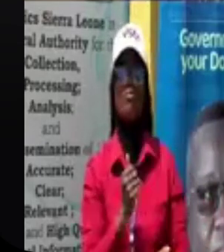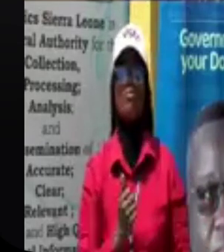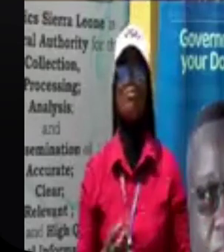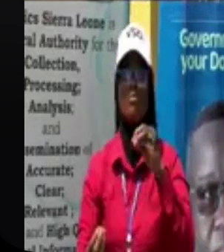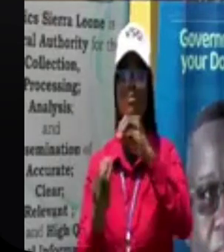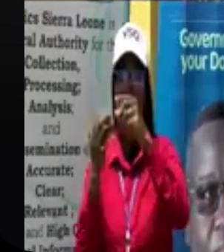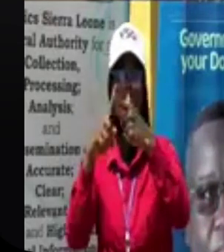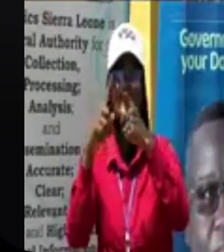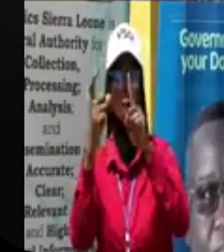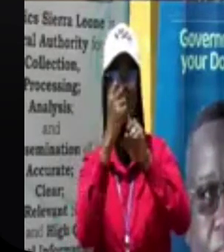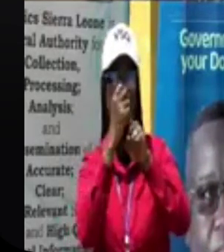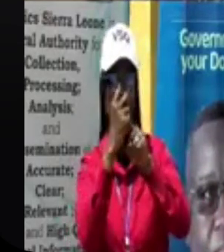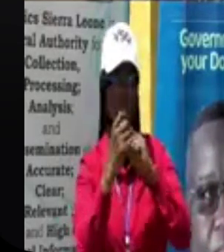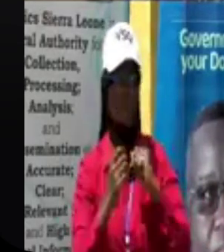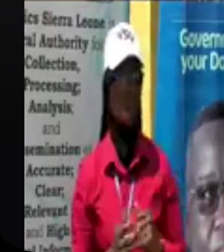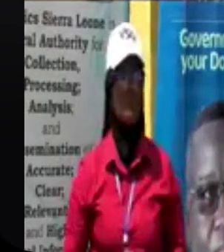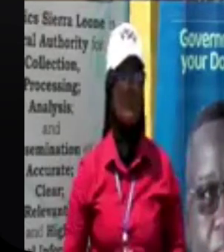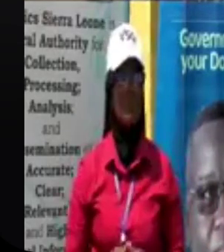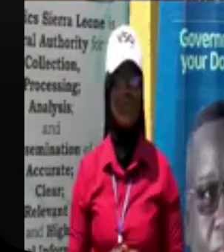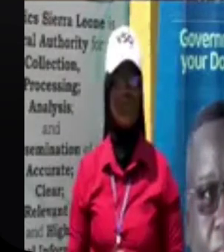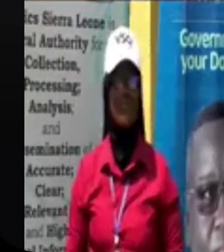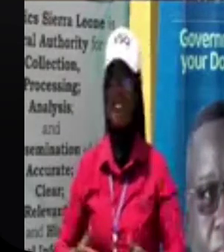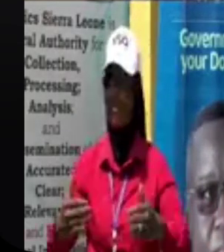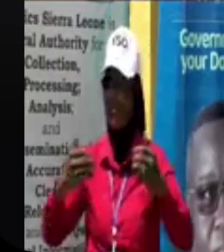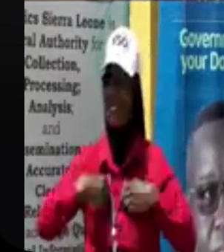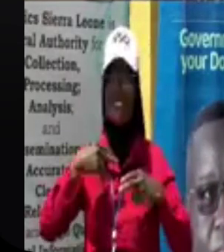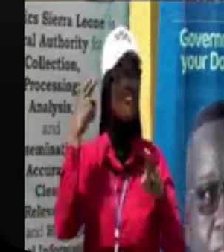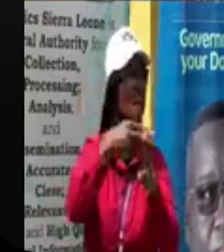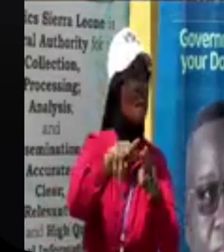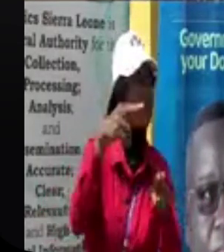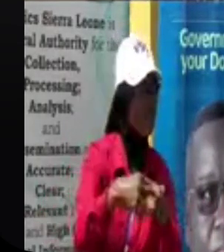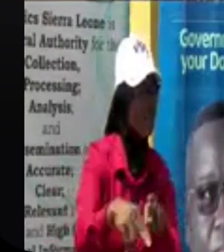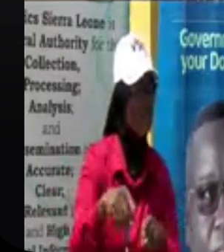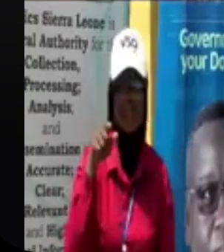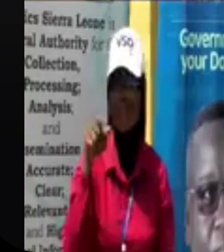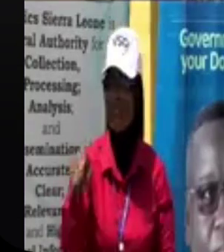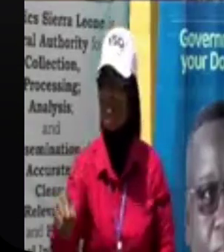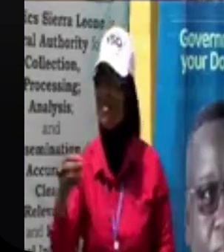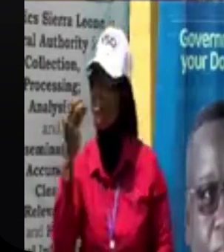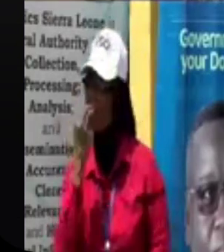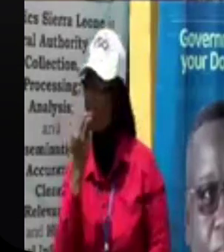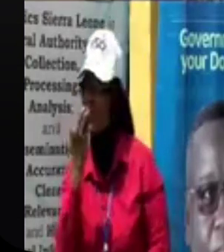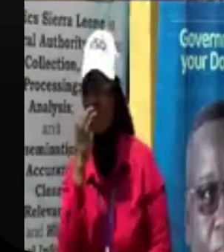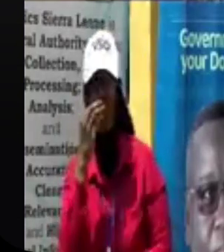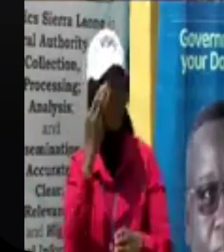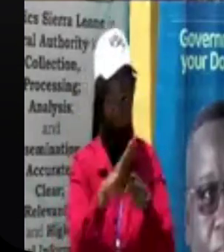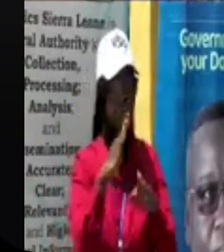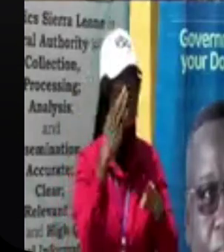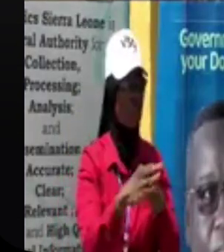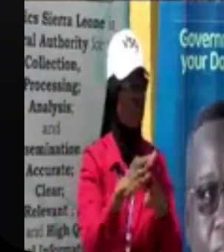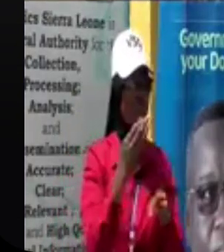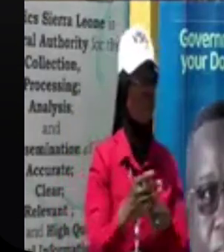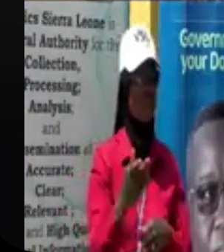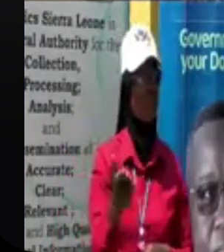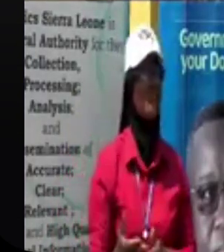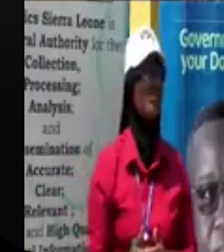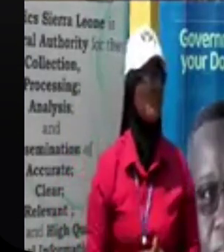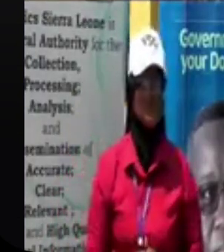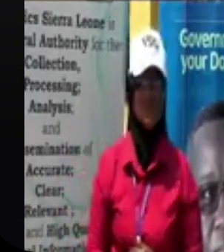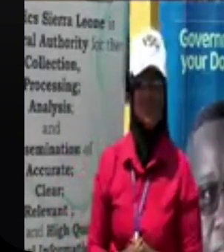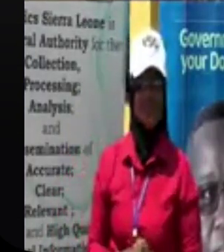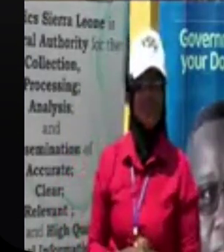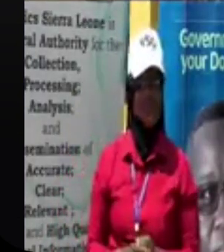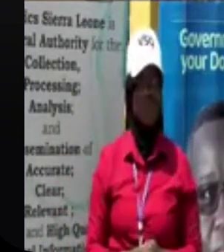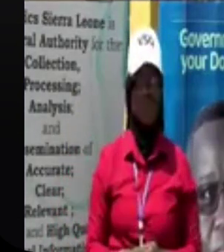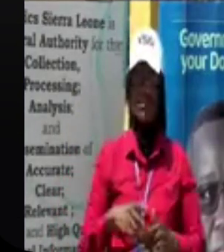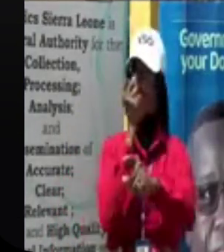to the rest. We get cassava when we staple food. We want to industrialize cassava.